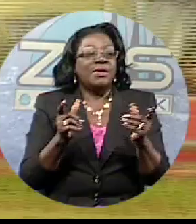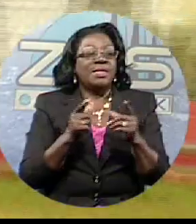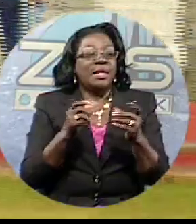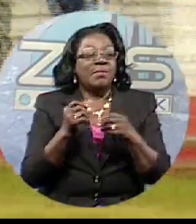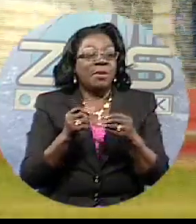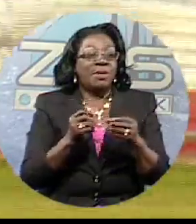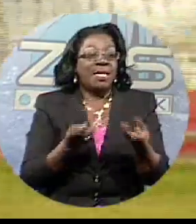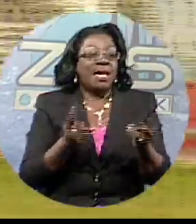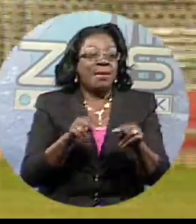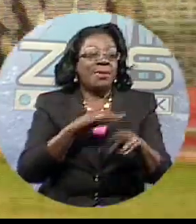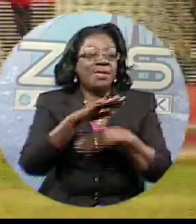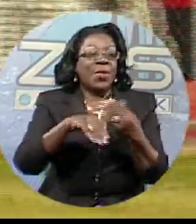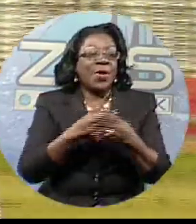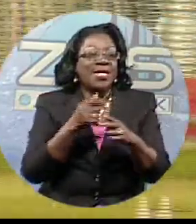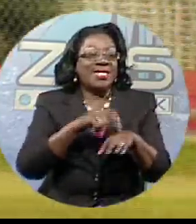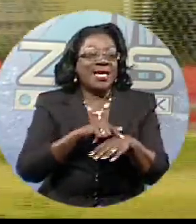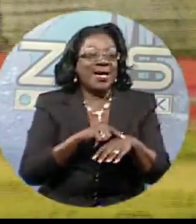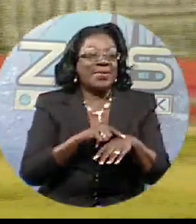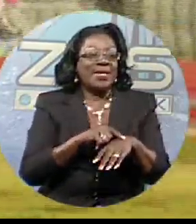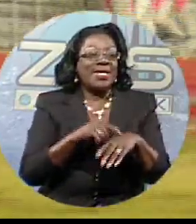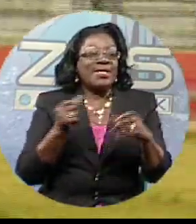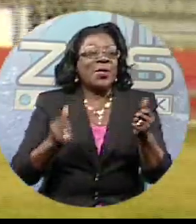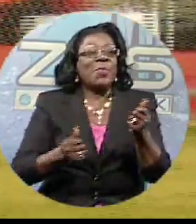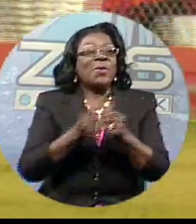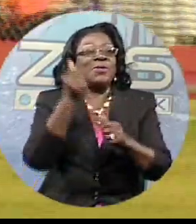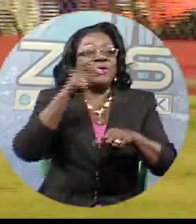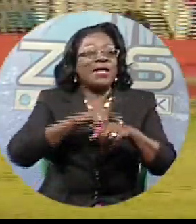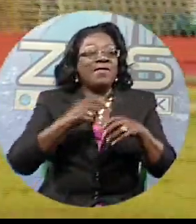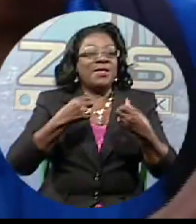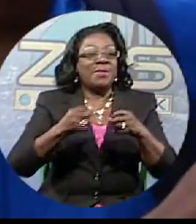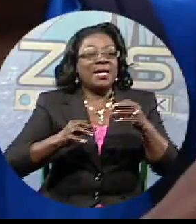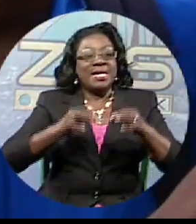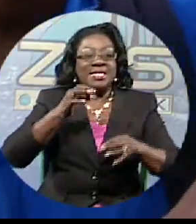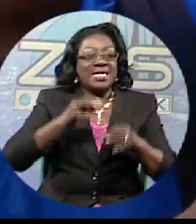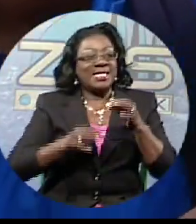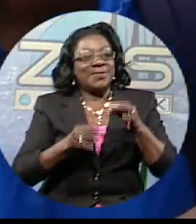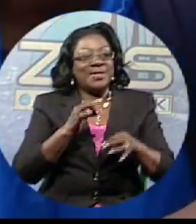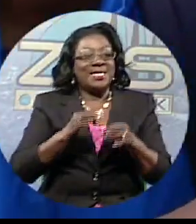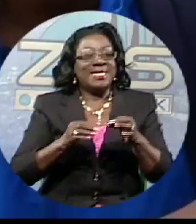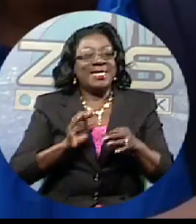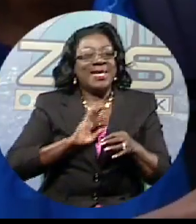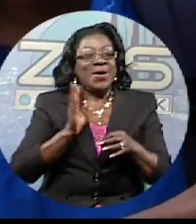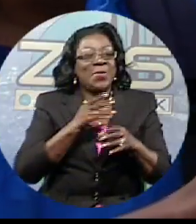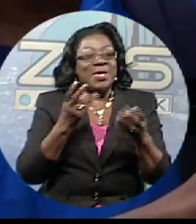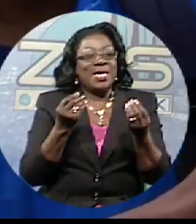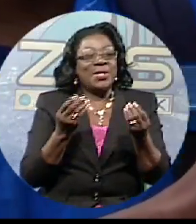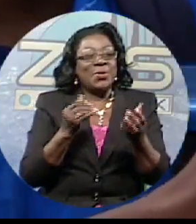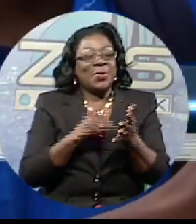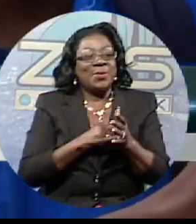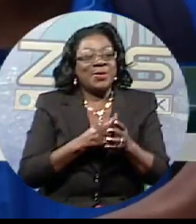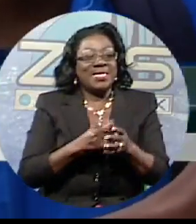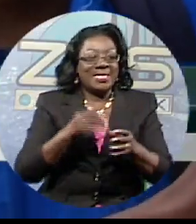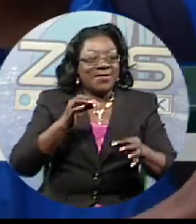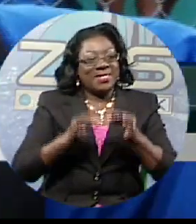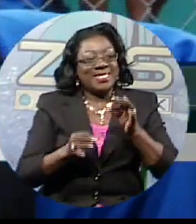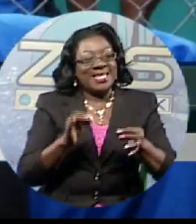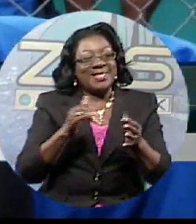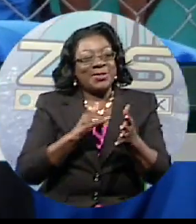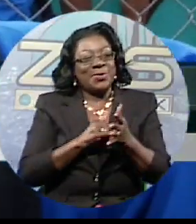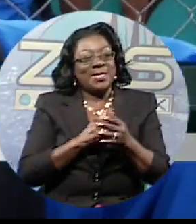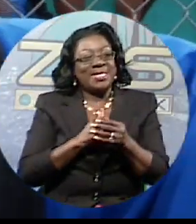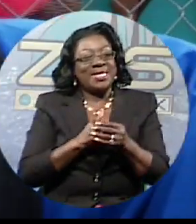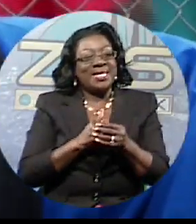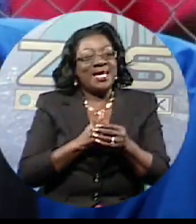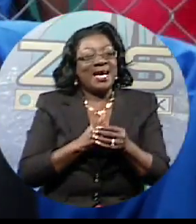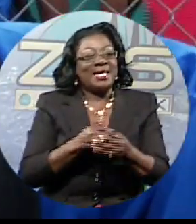but that happens all the time. Most of the time, so you just have to make an adjustment. We sprint hurdlers, so we can do it. You just got to adjust to it, that's all. My teammates,